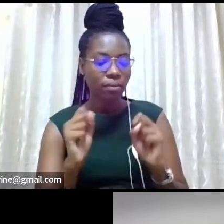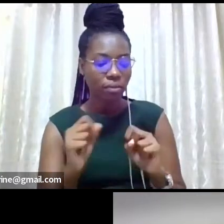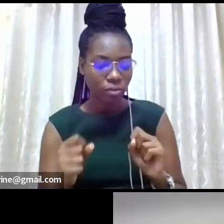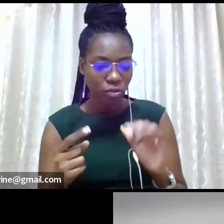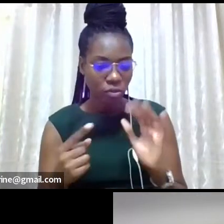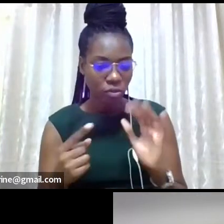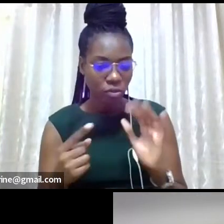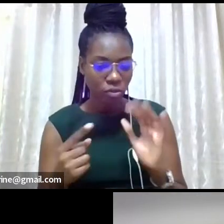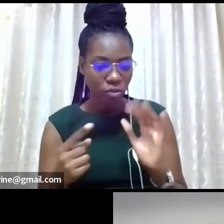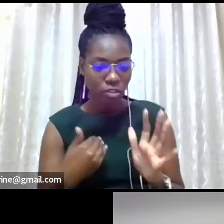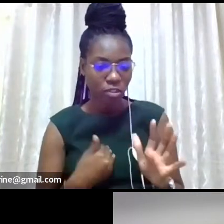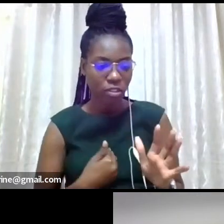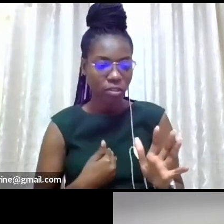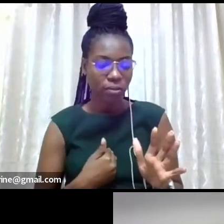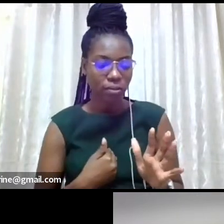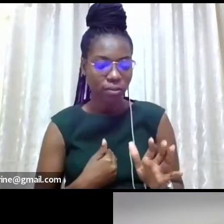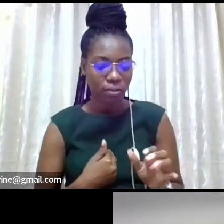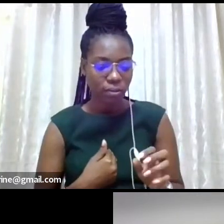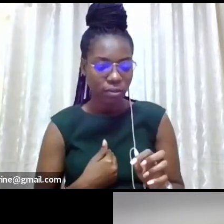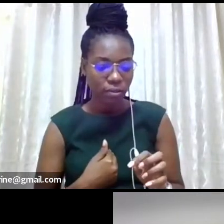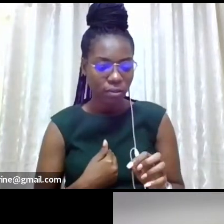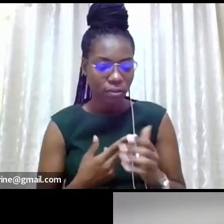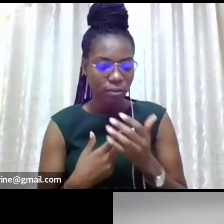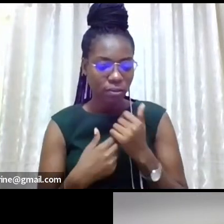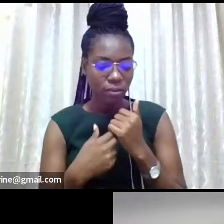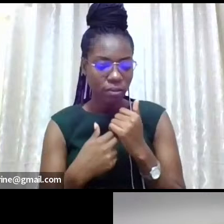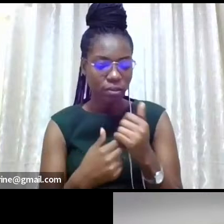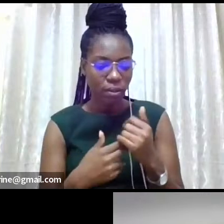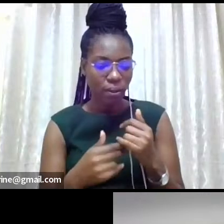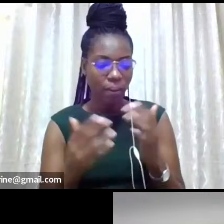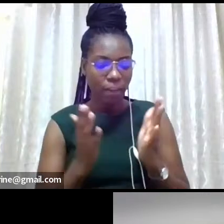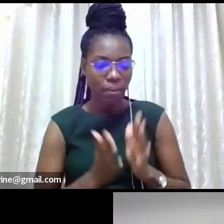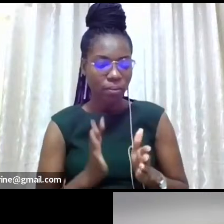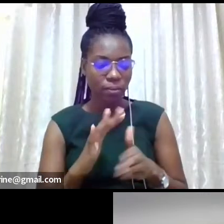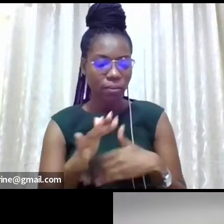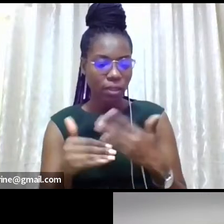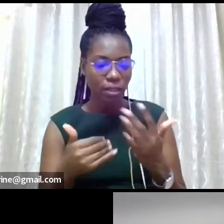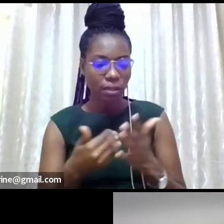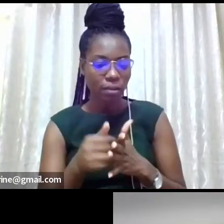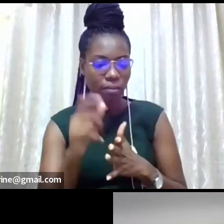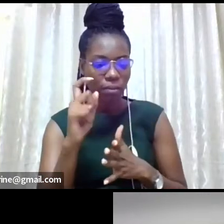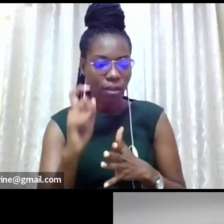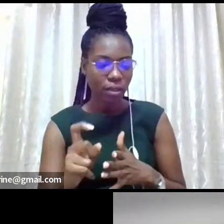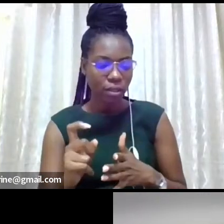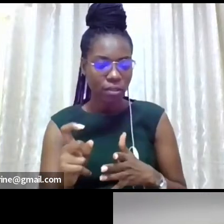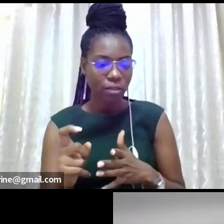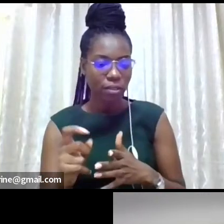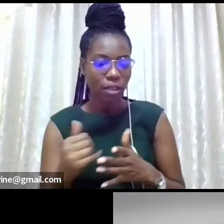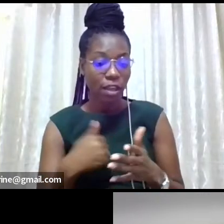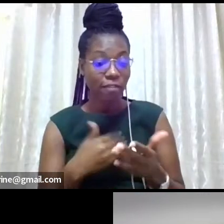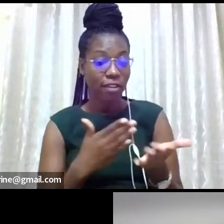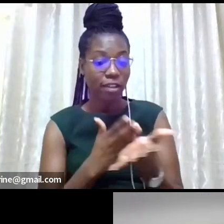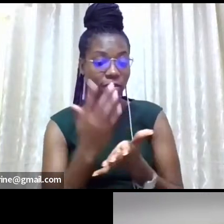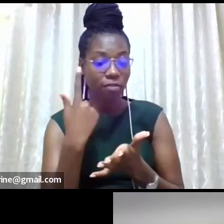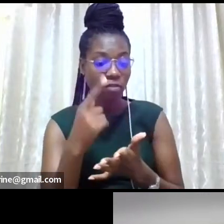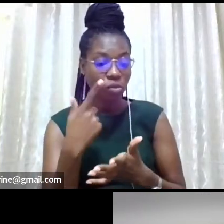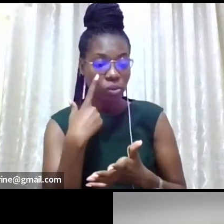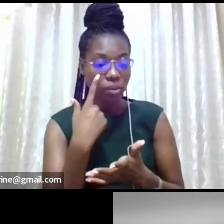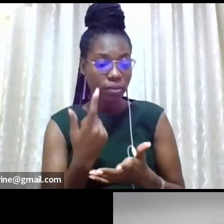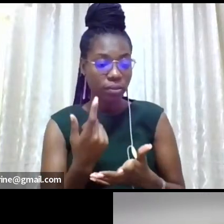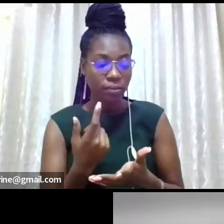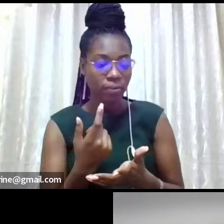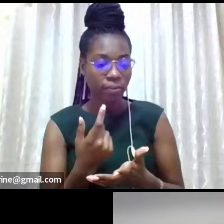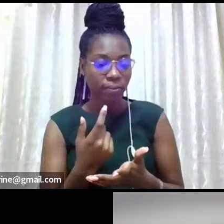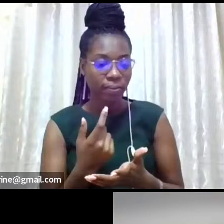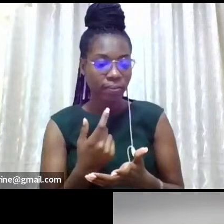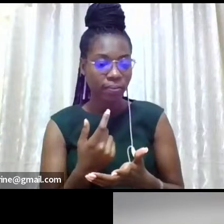clause, we must also remember that every person has to be given has a right to a fair hearing. So when